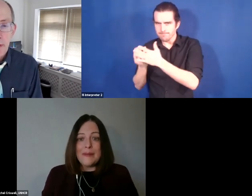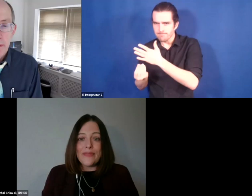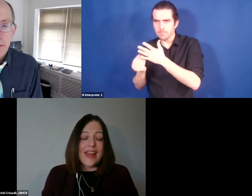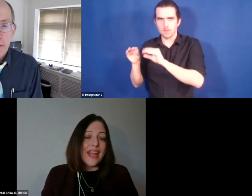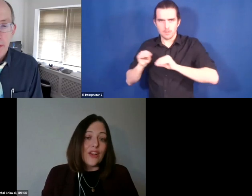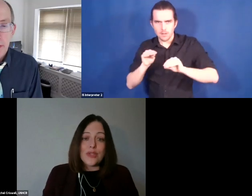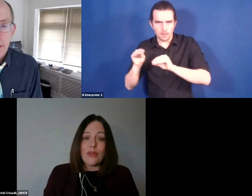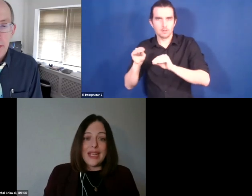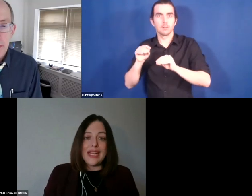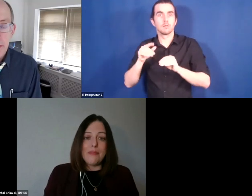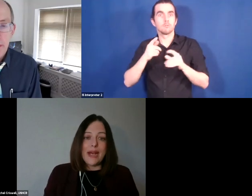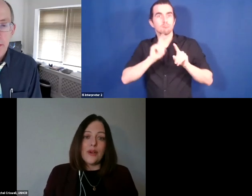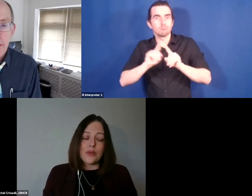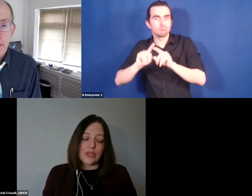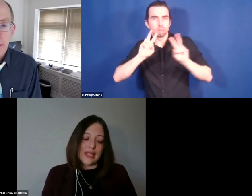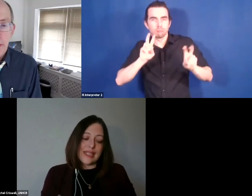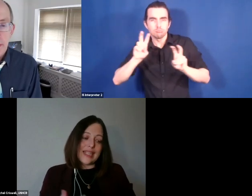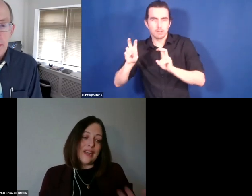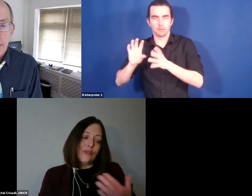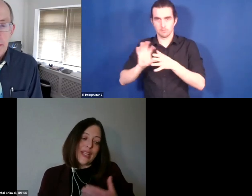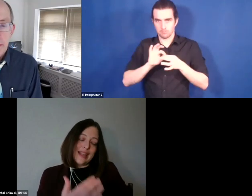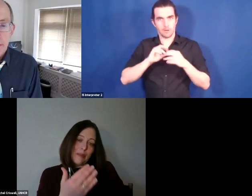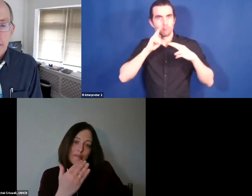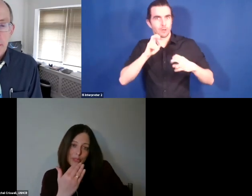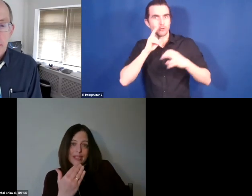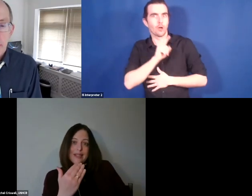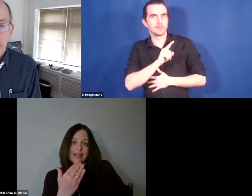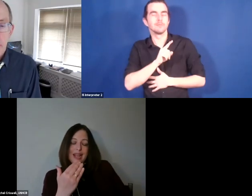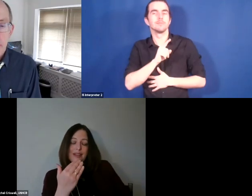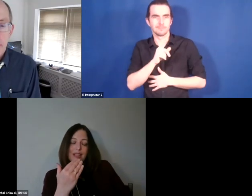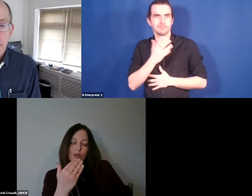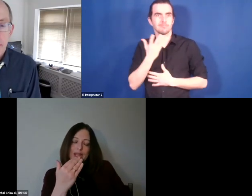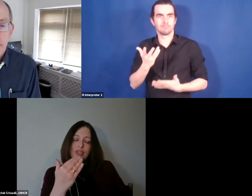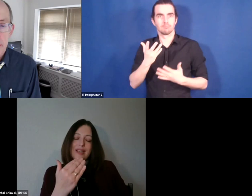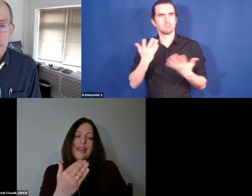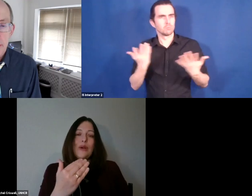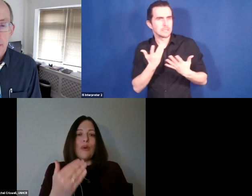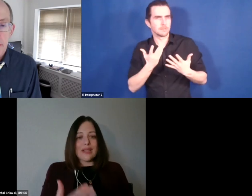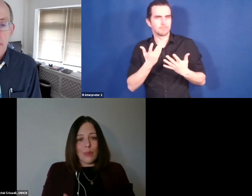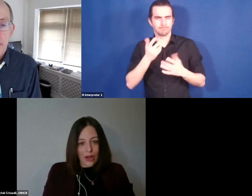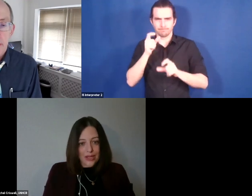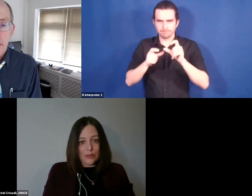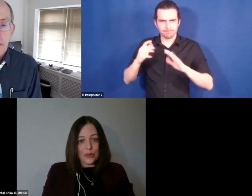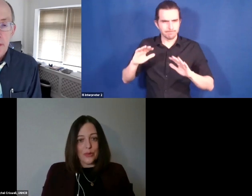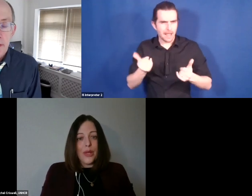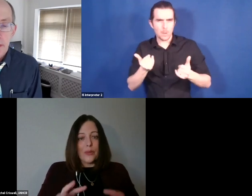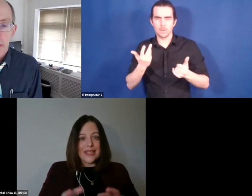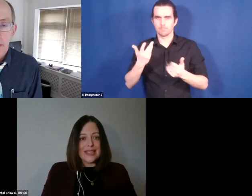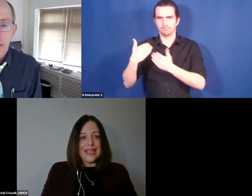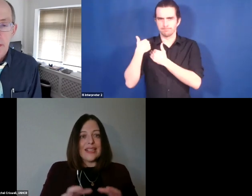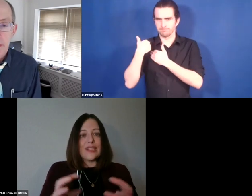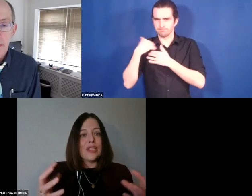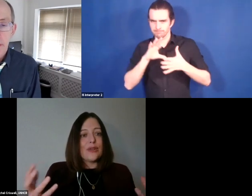response, and then also thinking about, instead of looking at the burden side of the equation, what's possible